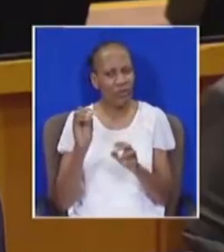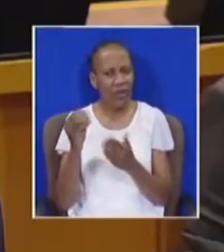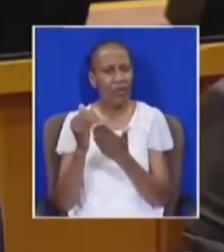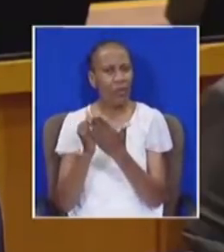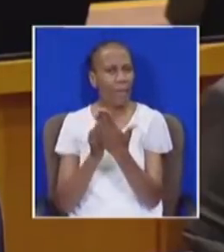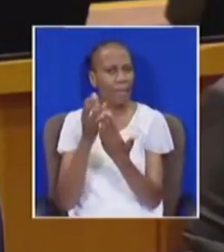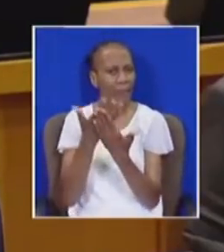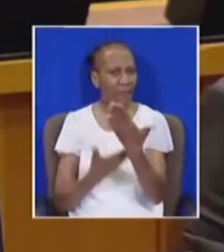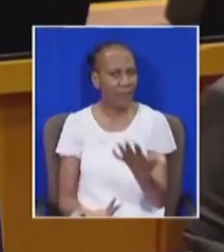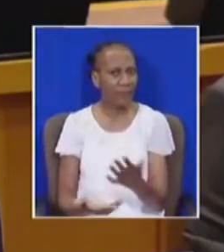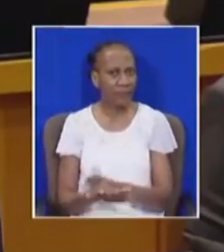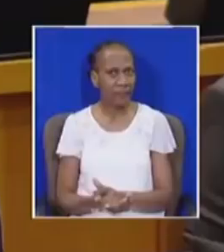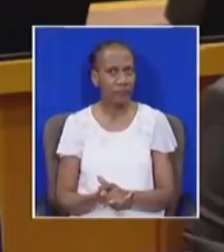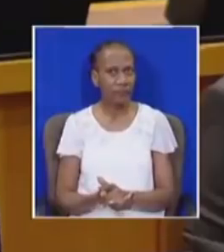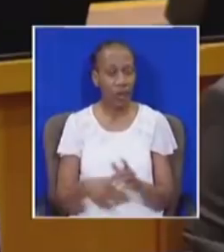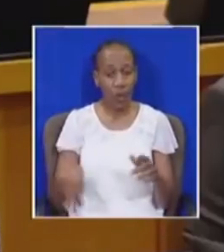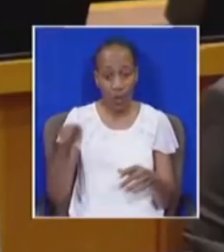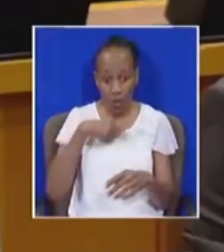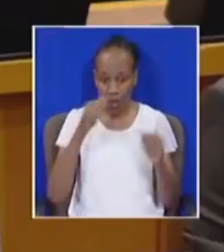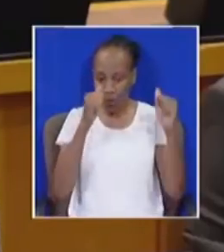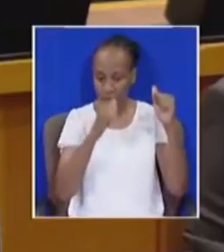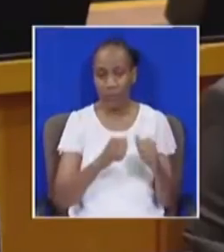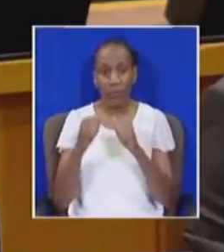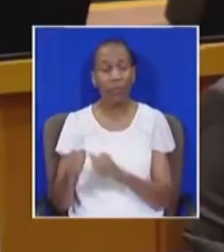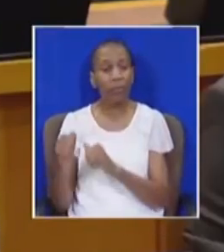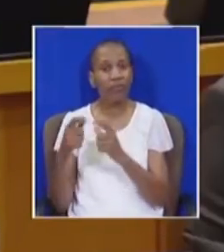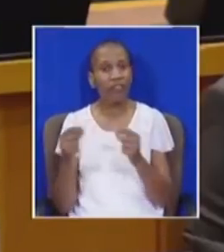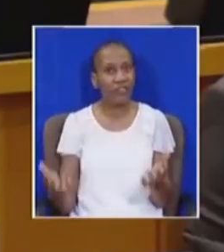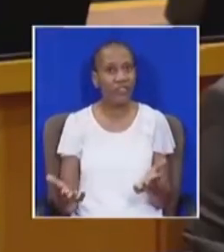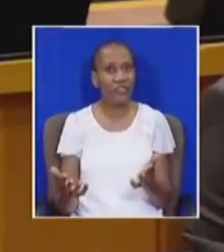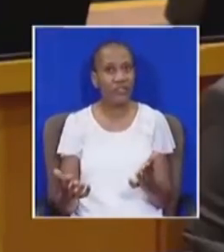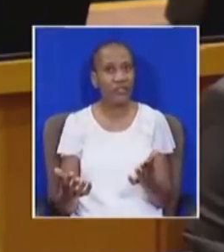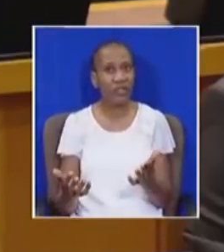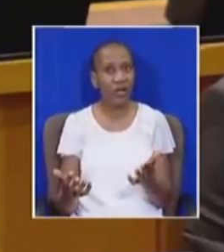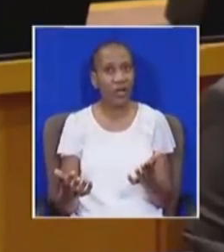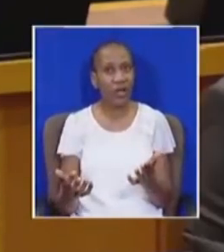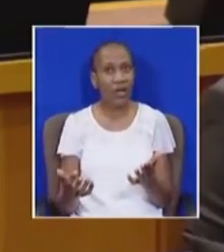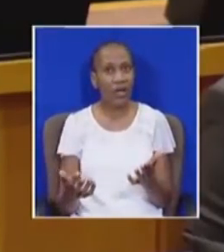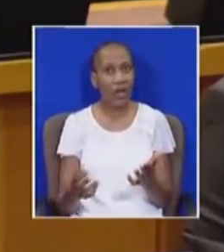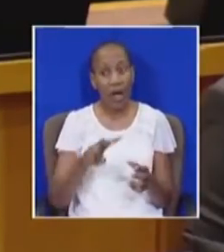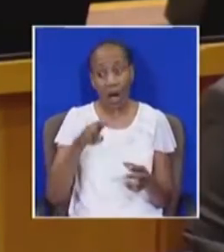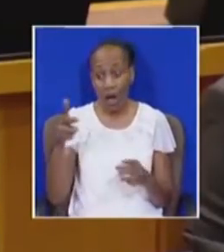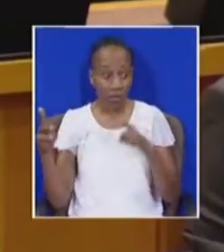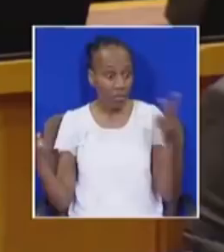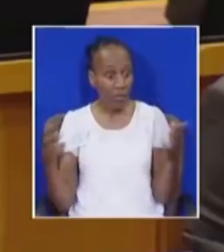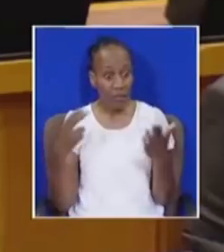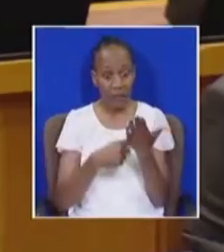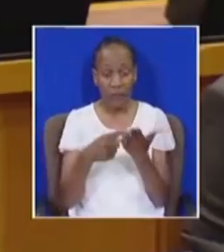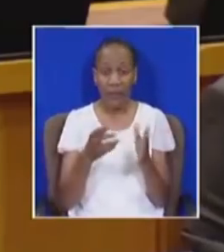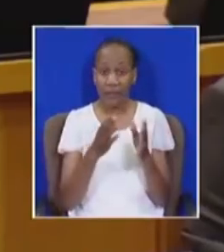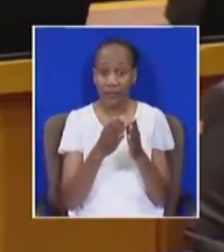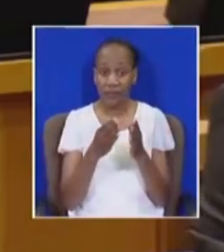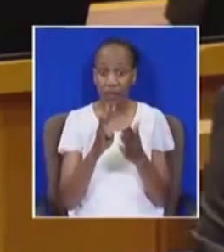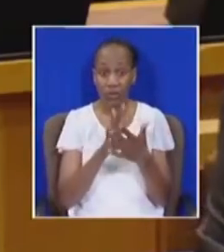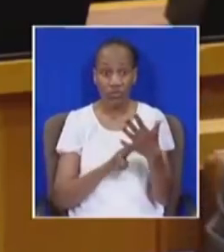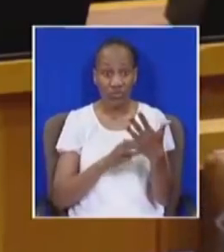upon by the programming committee for scheduling. There's no other debate scheduled relating